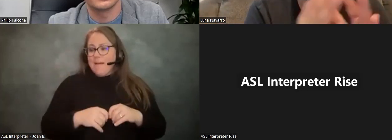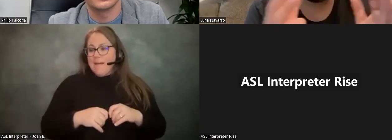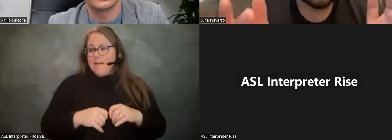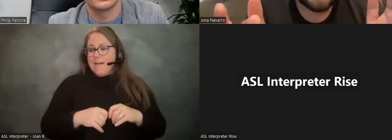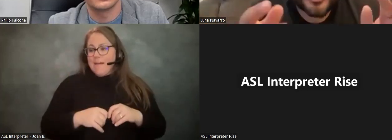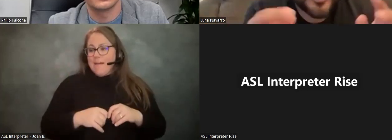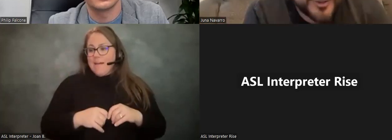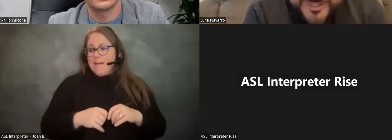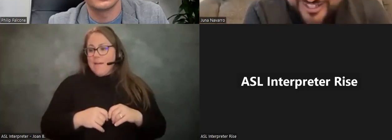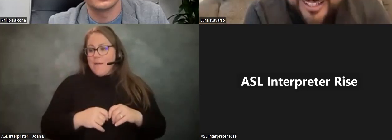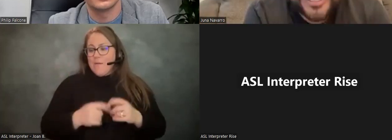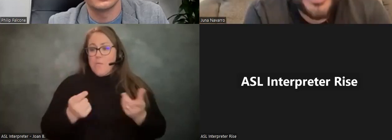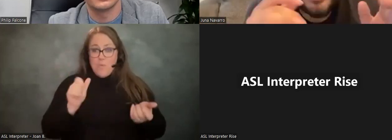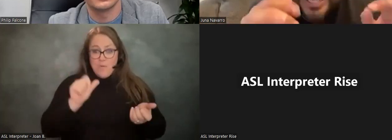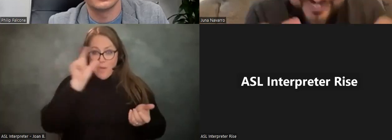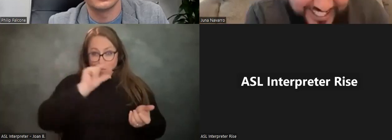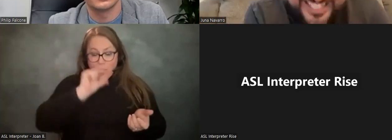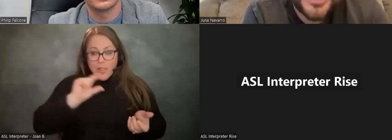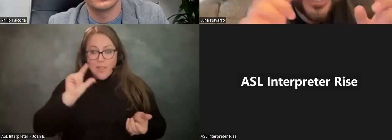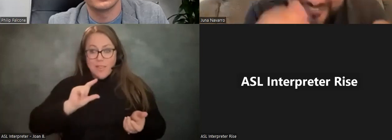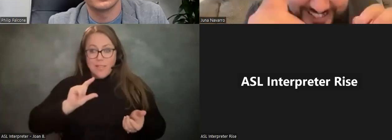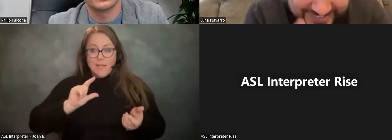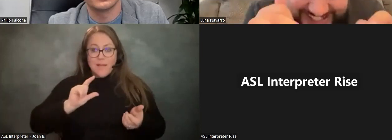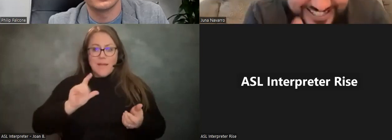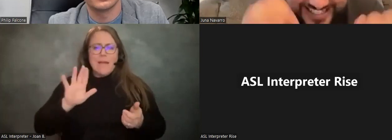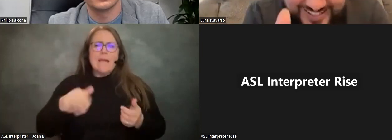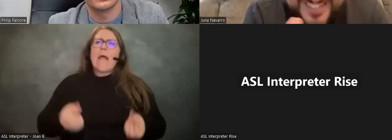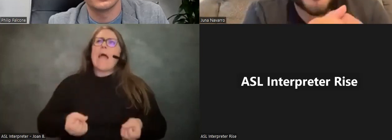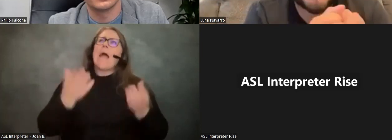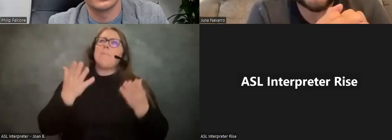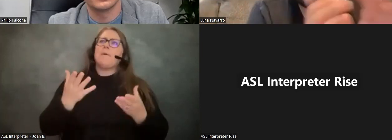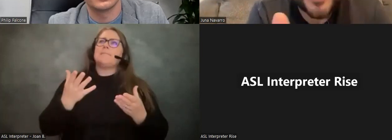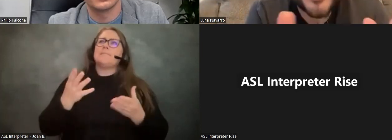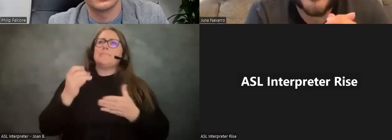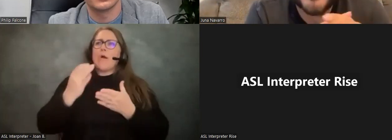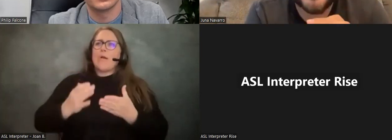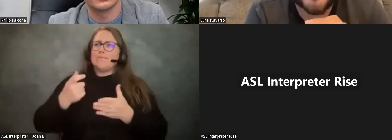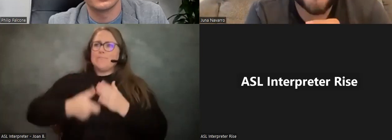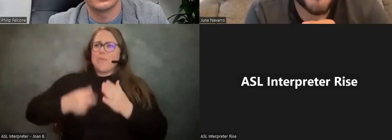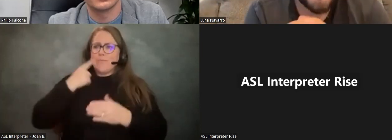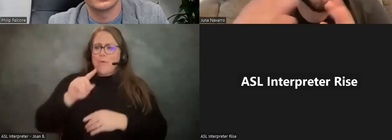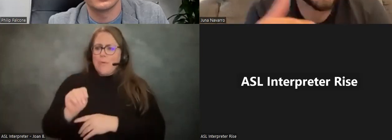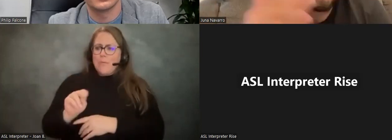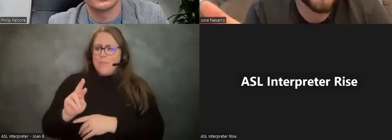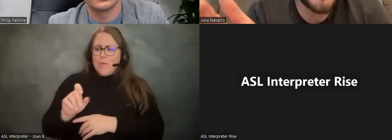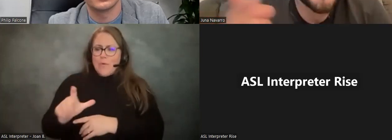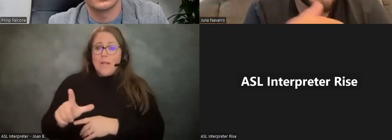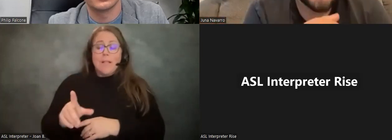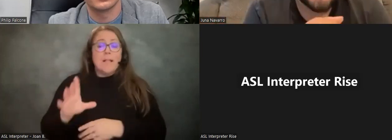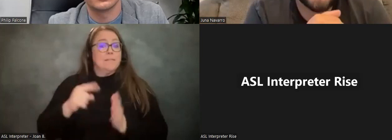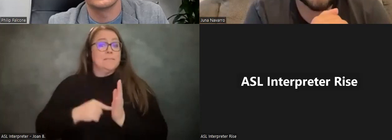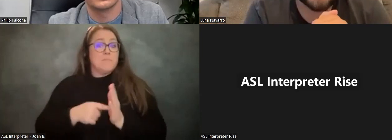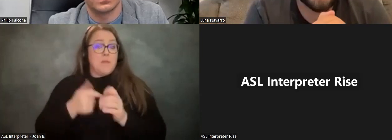you can just do a Google search and type in how much do muralists charge, and there's two ways. There's per square